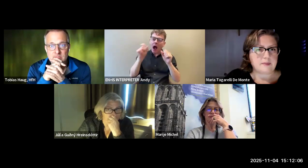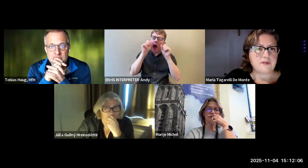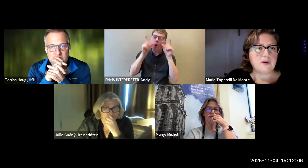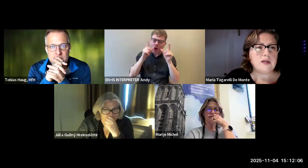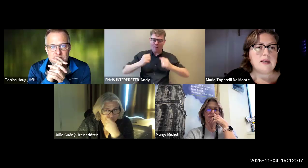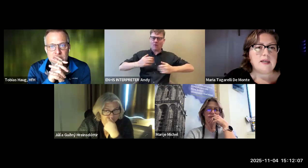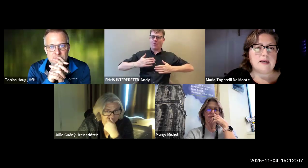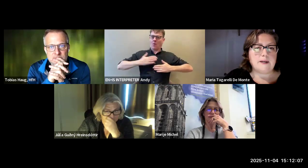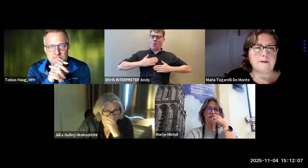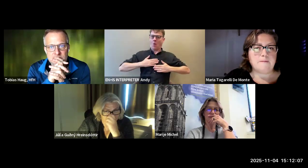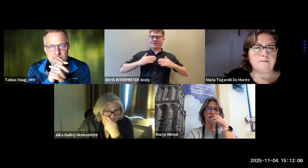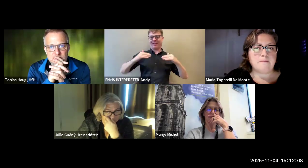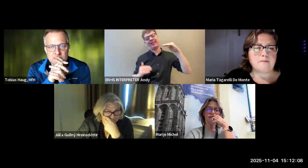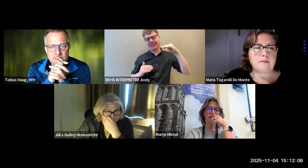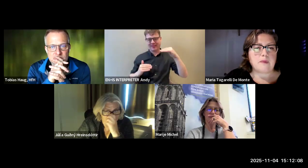This I said before.